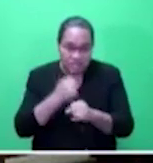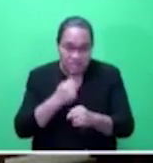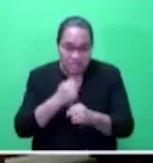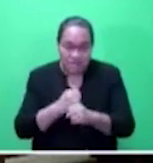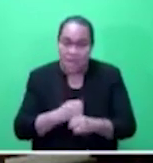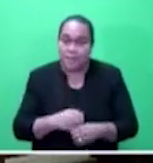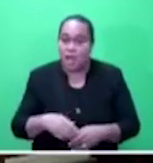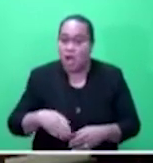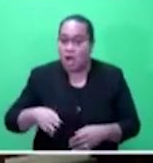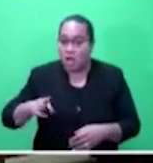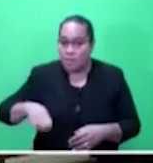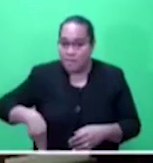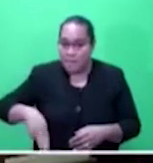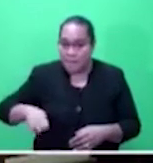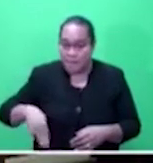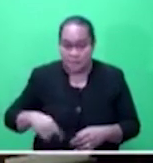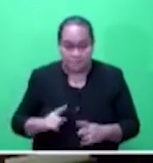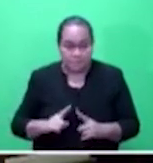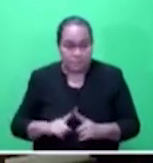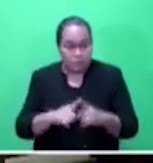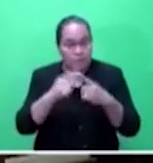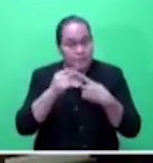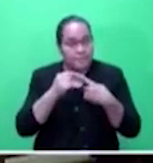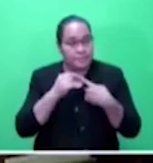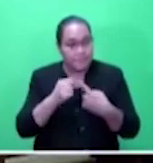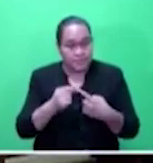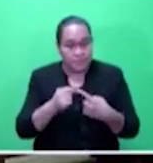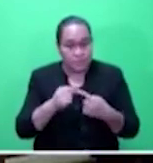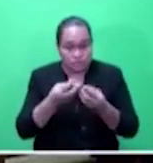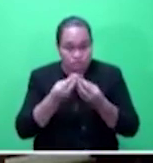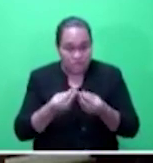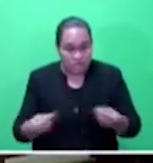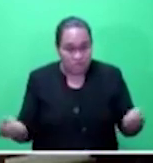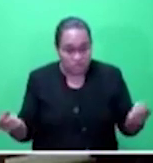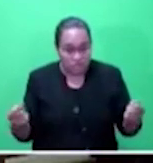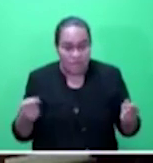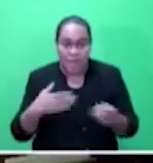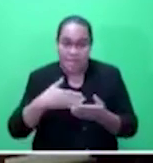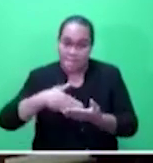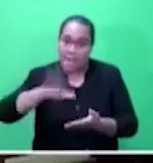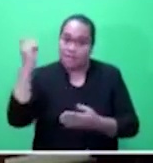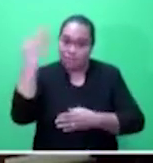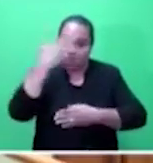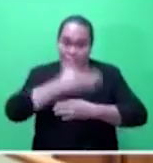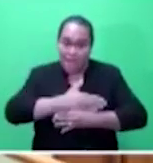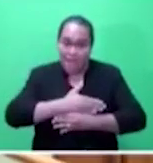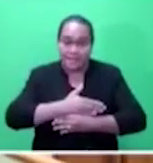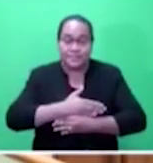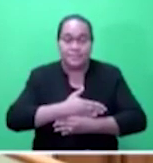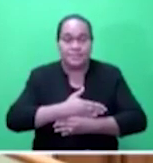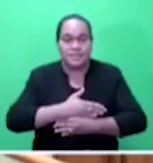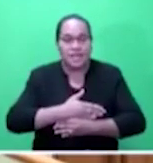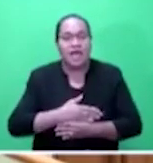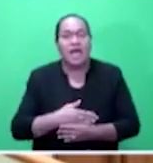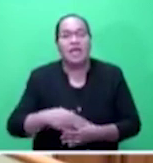Honourable members, pursuant to the resolution of Parliament passed tonight, the Honourable